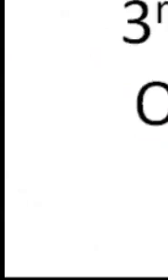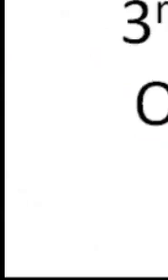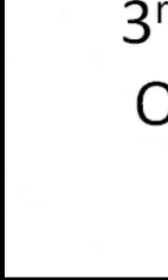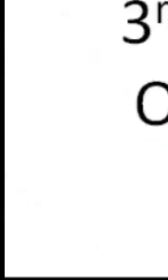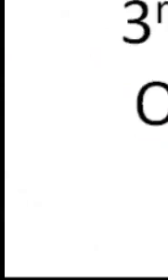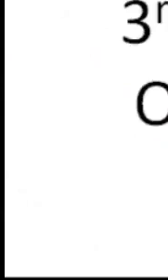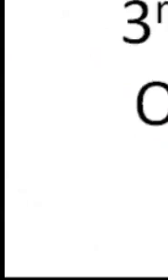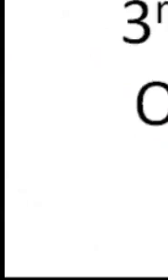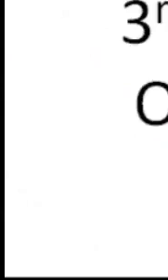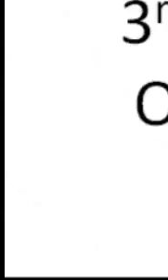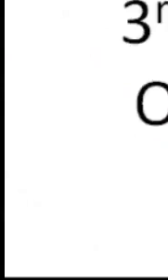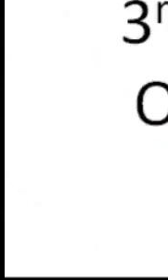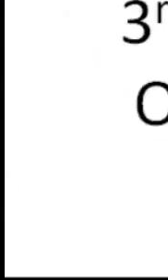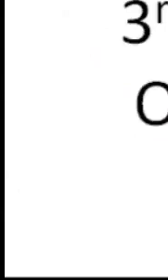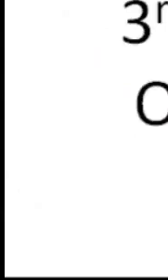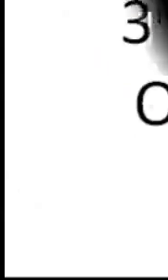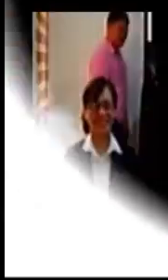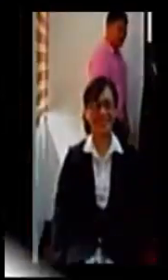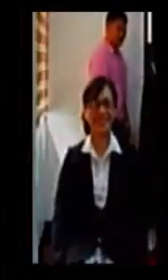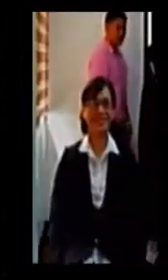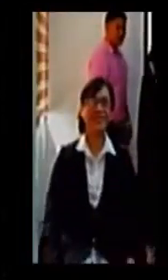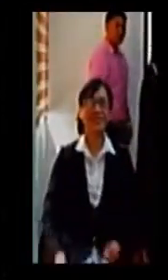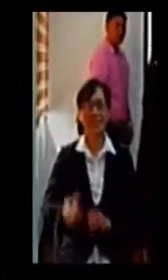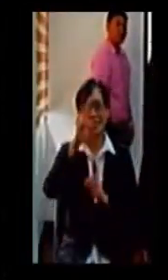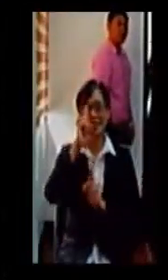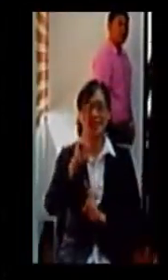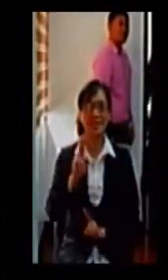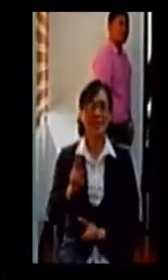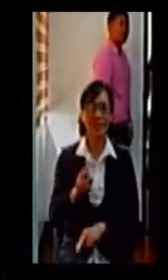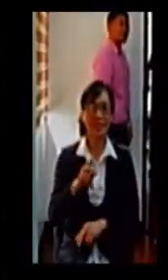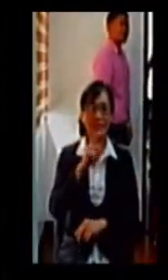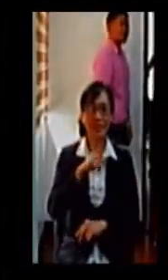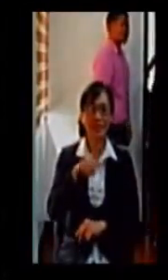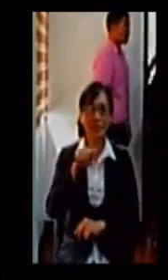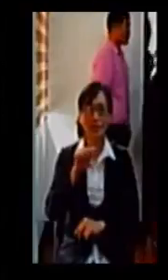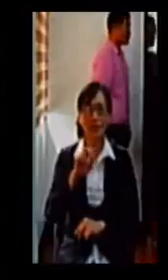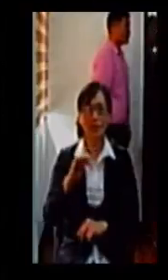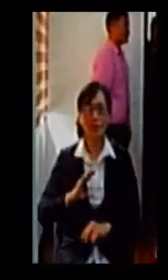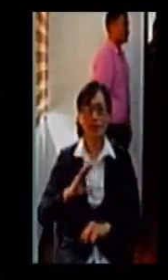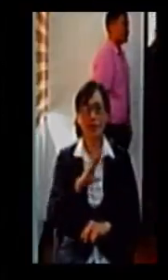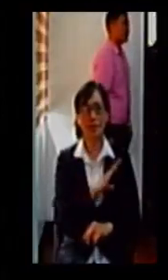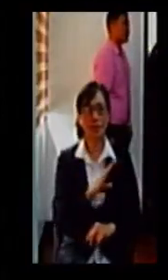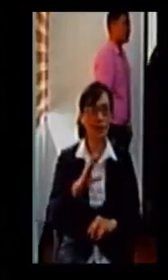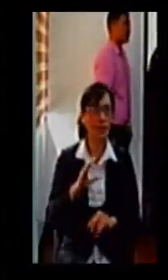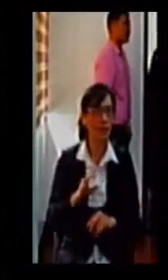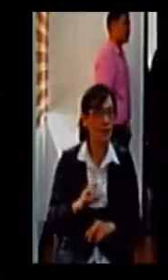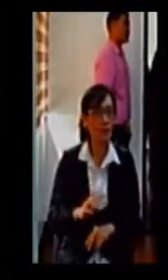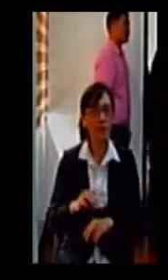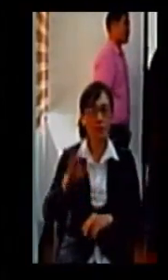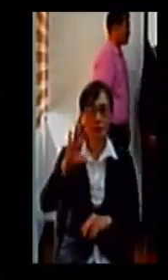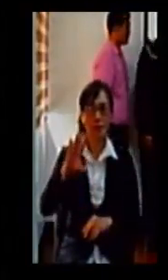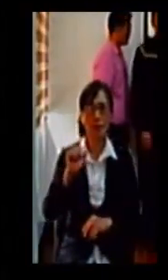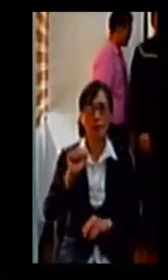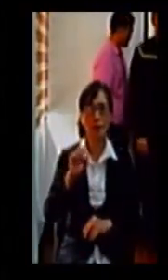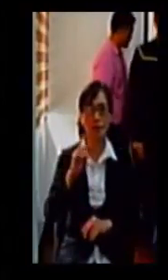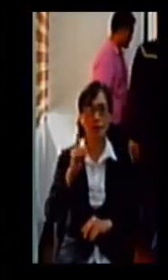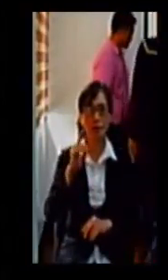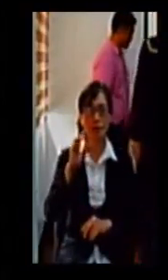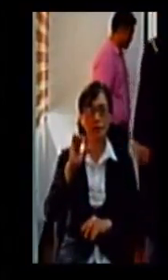All rise. The Honorable Inquiry Panel Chairman, Commissioner Roberto Eugenio T. Cadiz, still